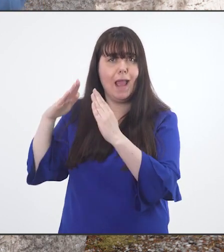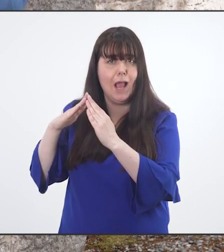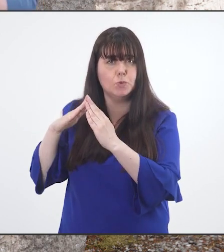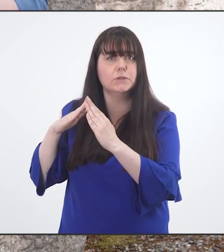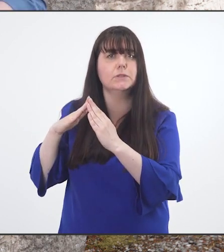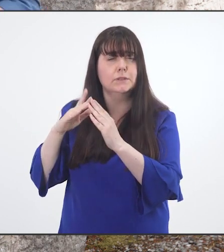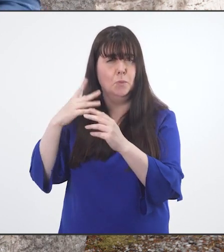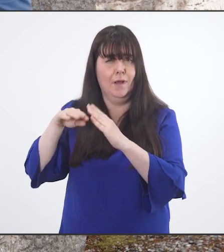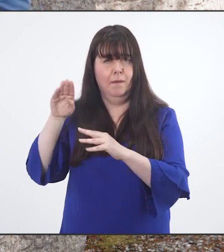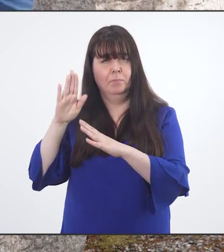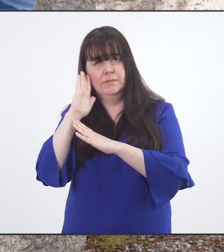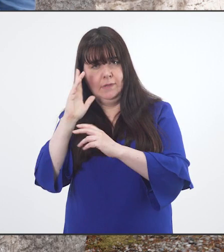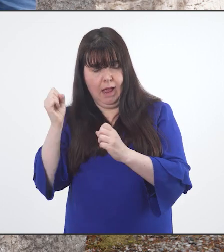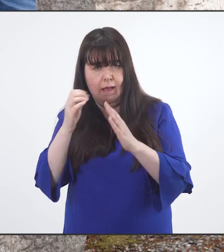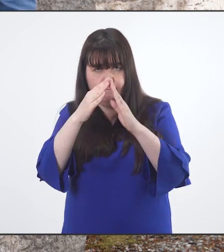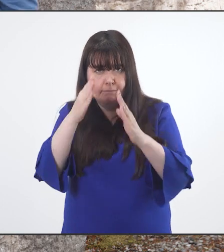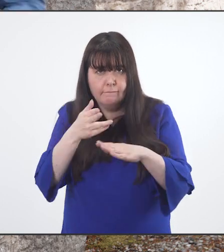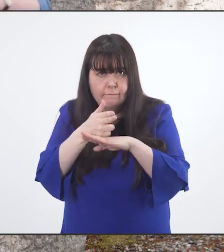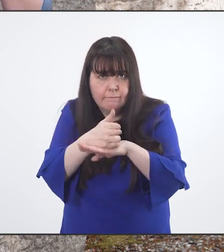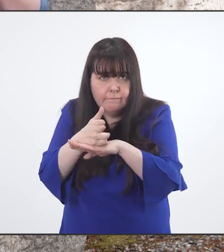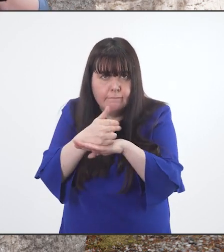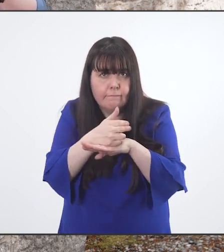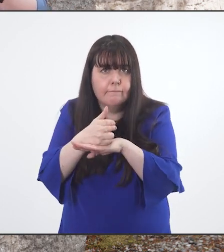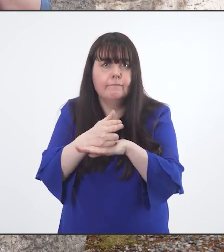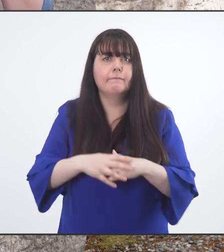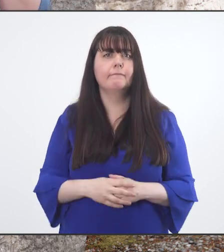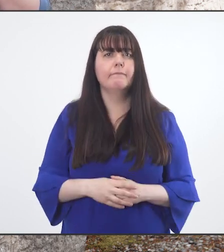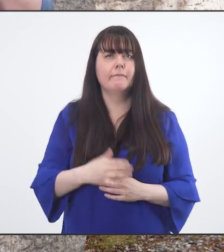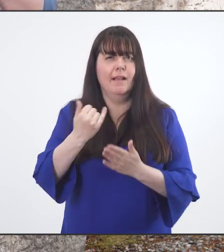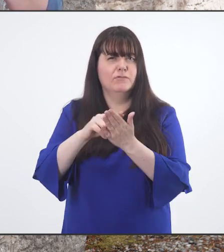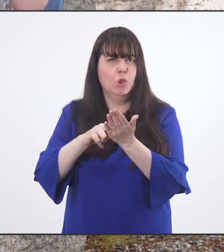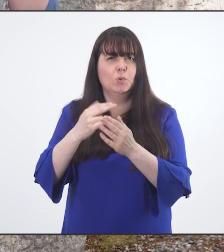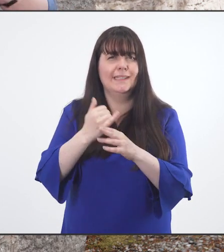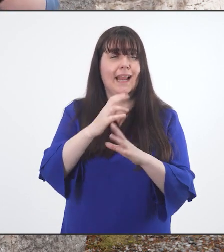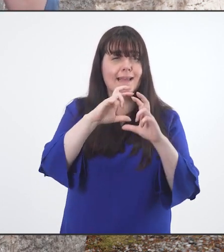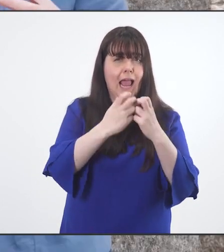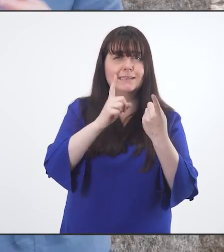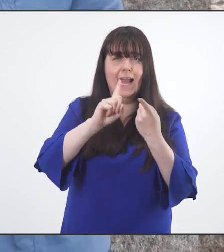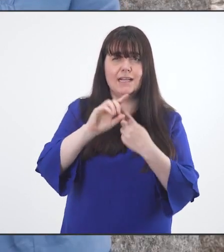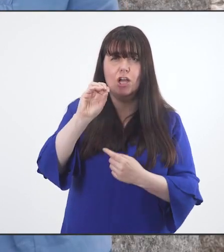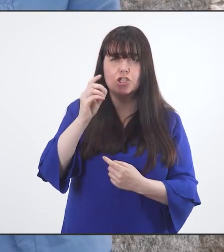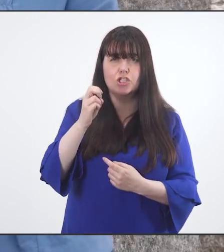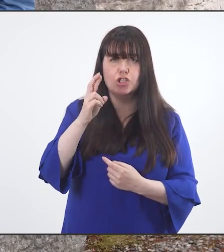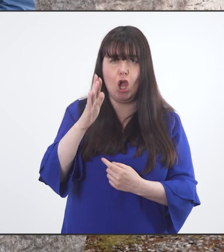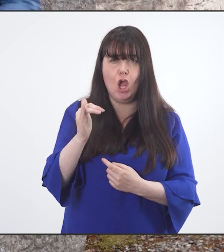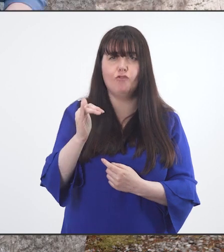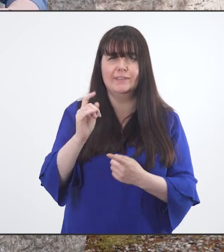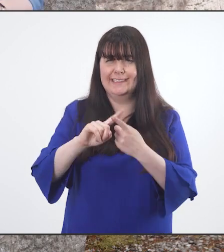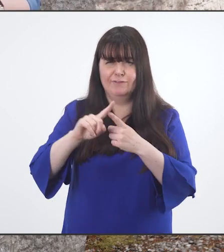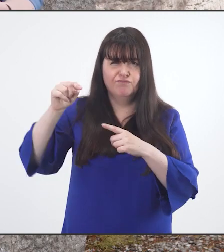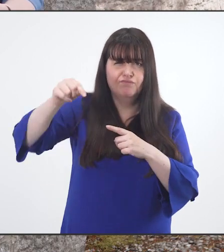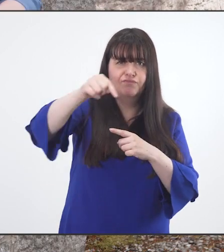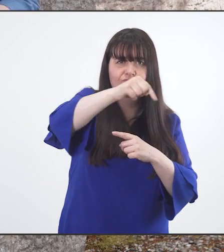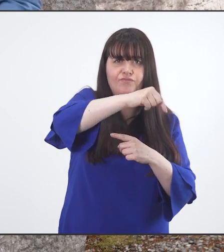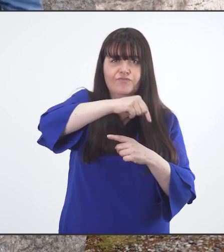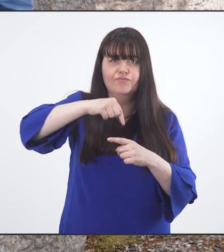point, probably in the 17th century, is being used for defence. So that the tower house, the residential part of the structure, is being used like